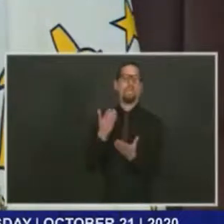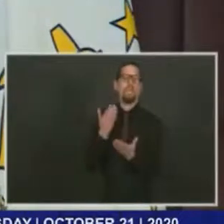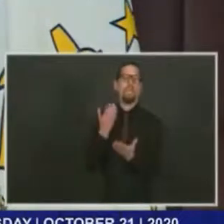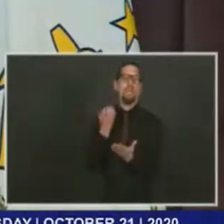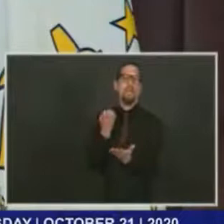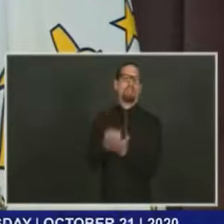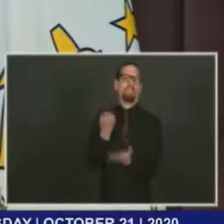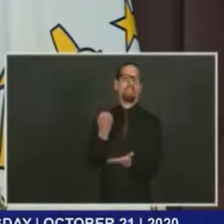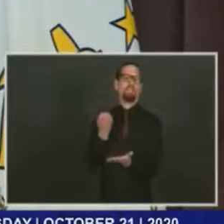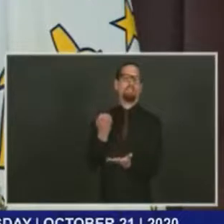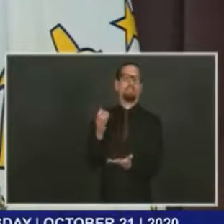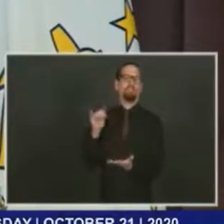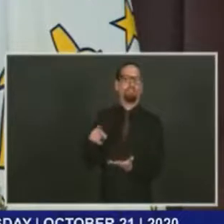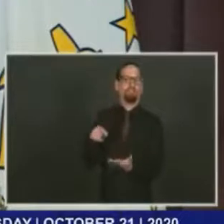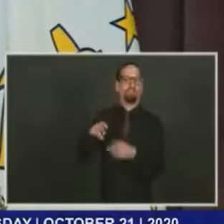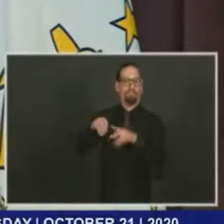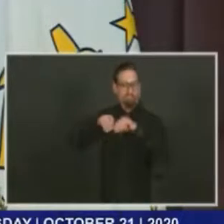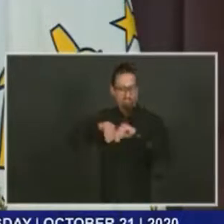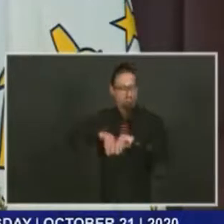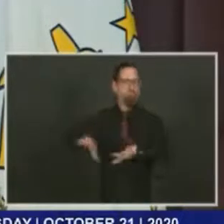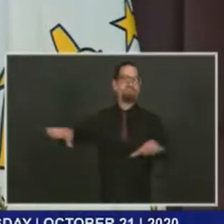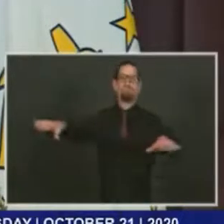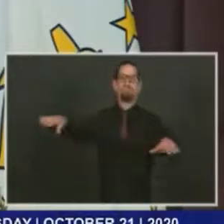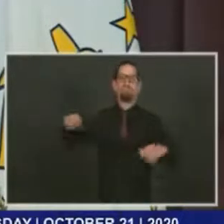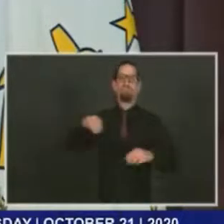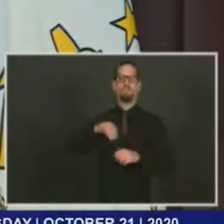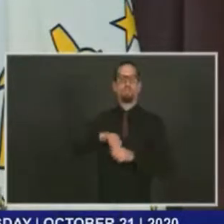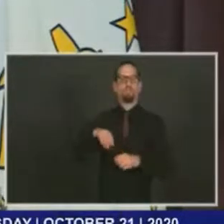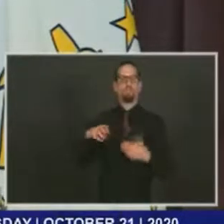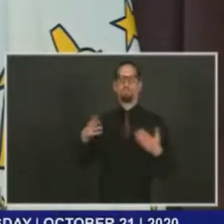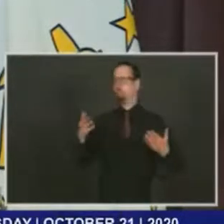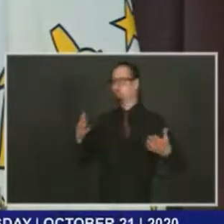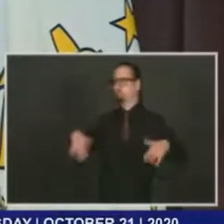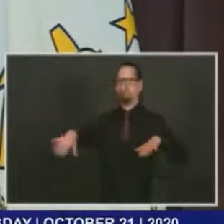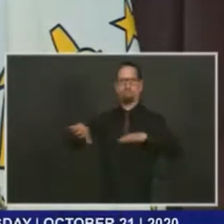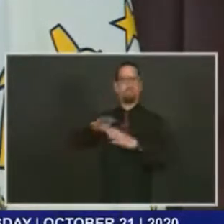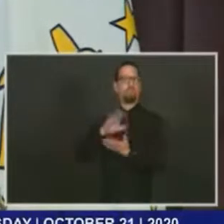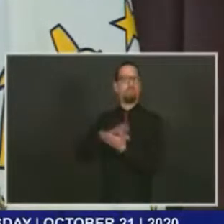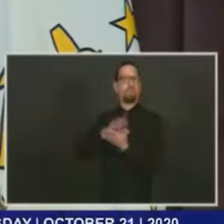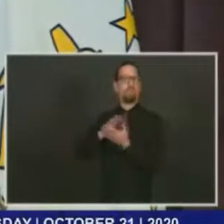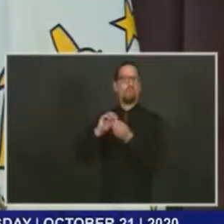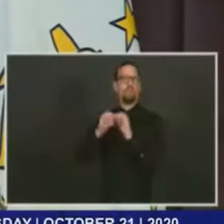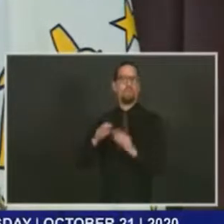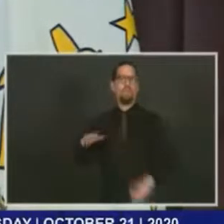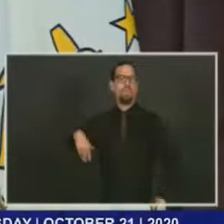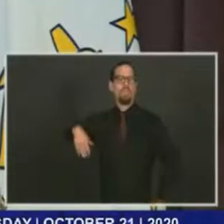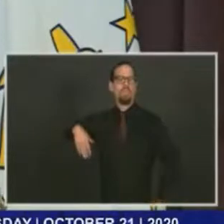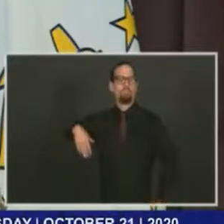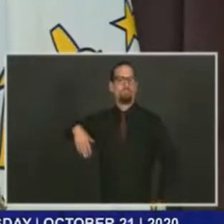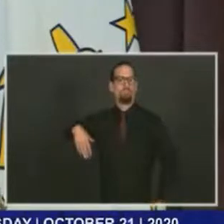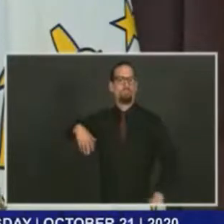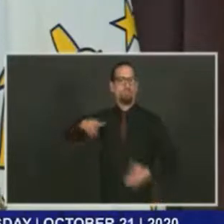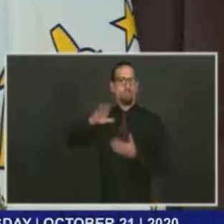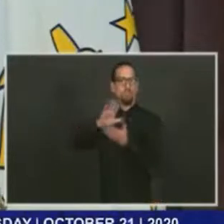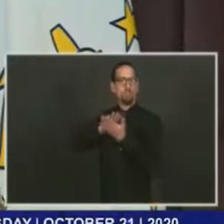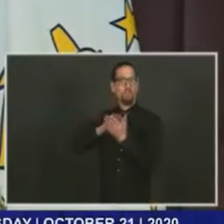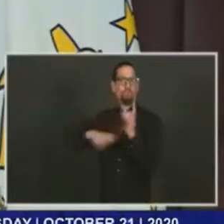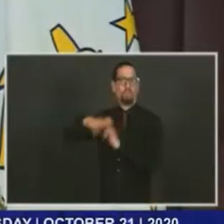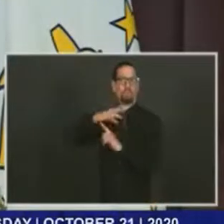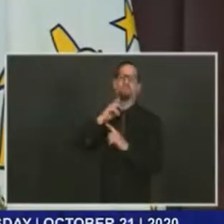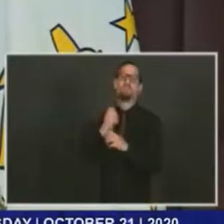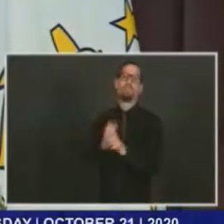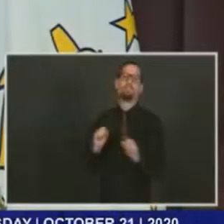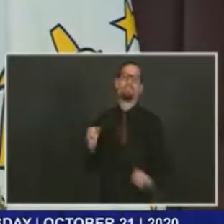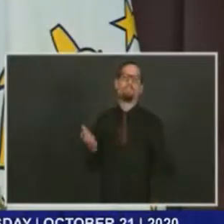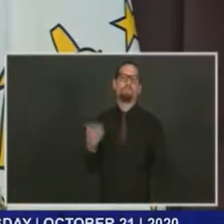widespread spread in schools. You know, just look at the data. Schools are pretty safe. In fact, as I've said so many times before, and